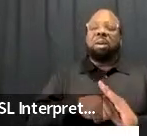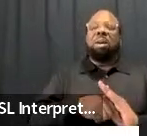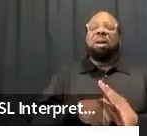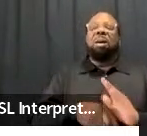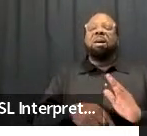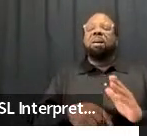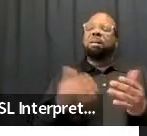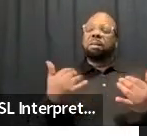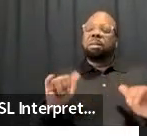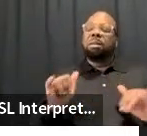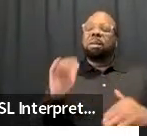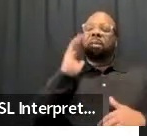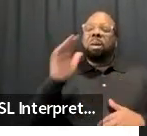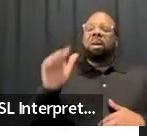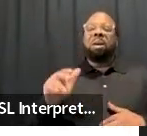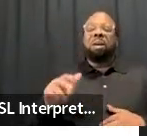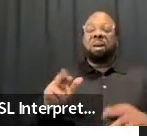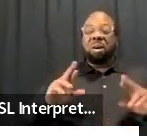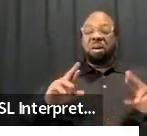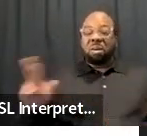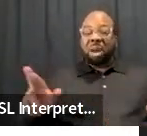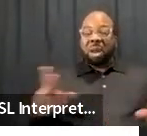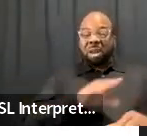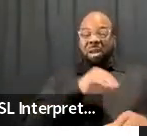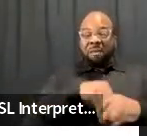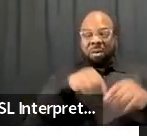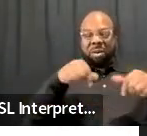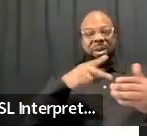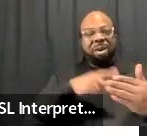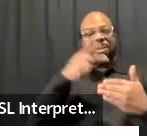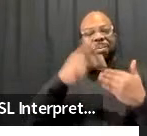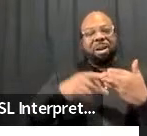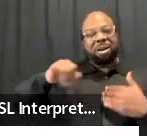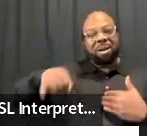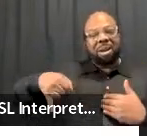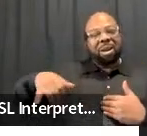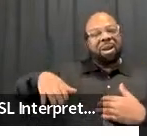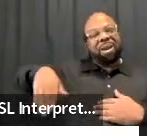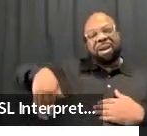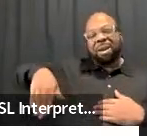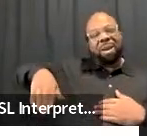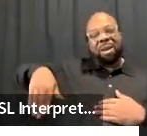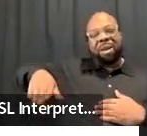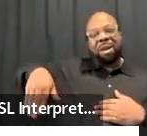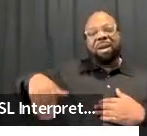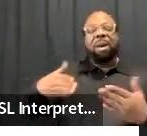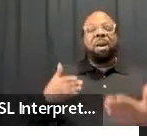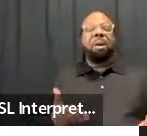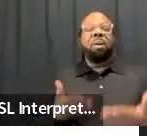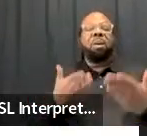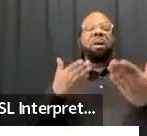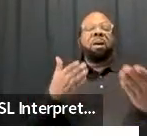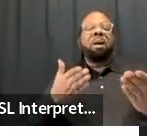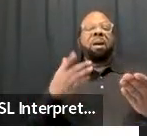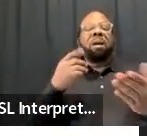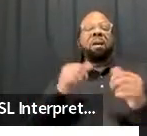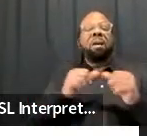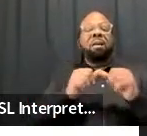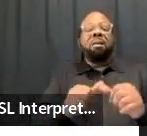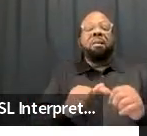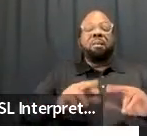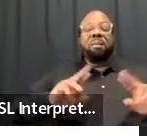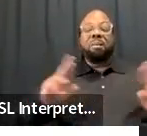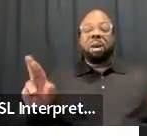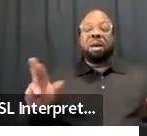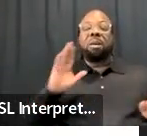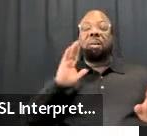still, and is not ready for inclusion in this project. And when the recommendations for containerization are ready, we'll